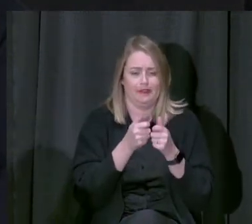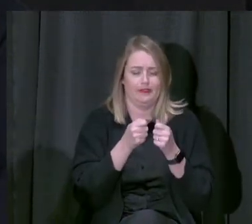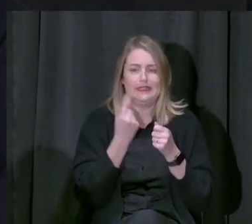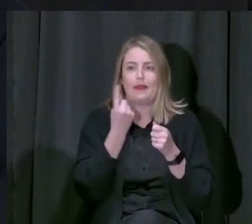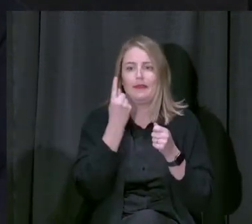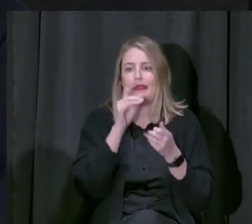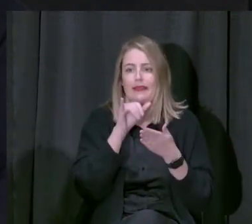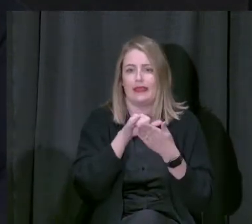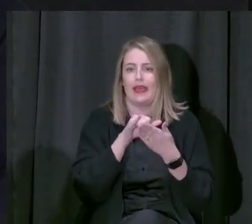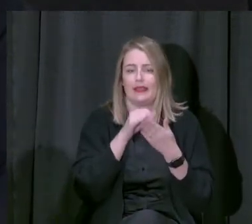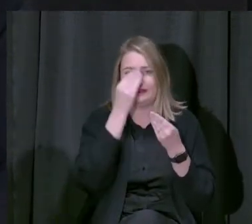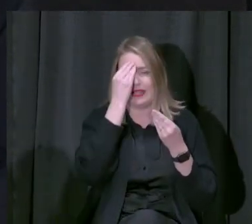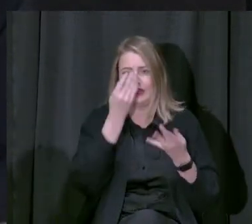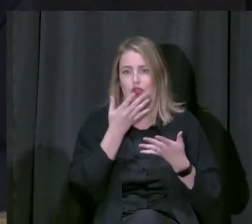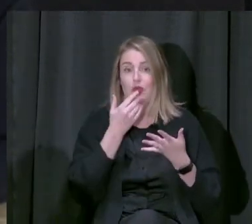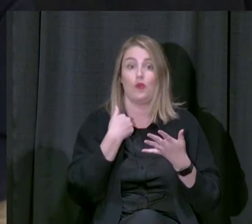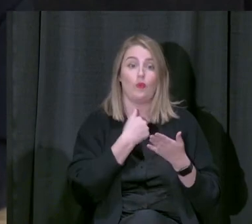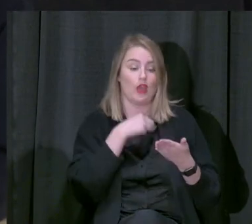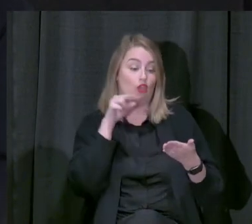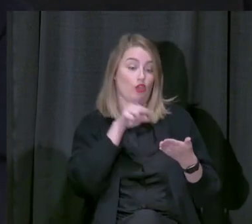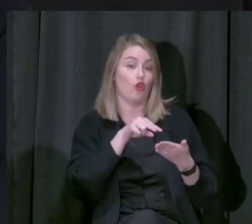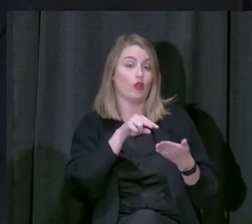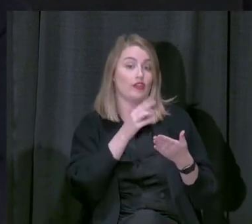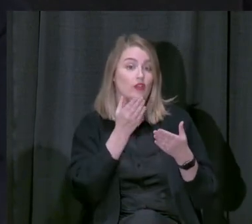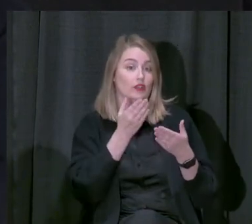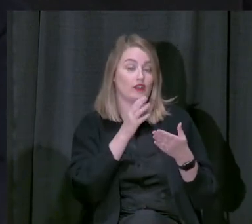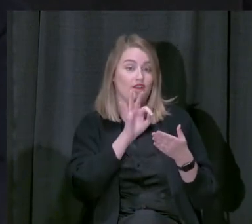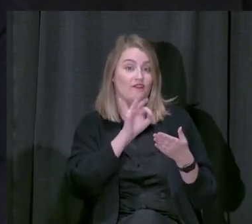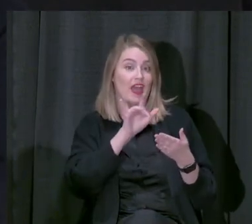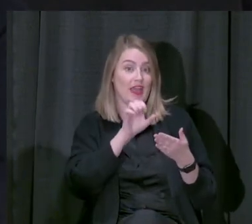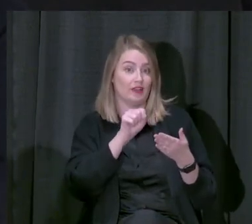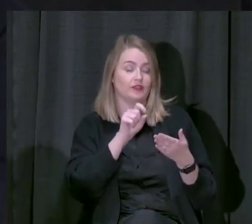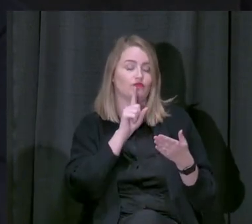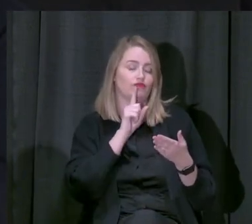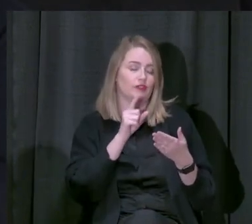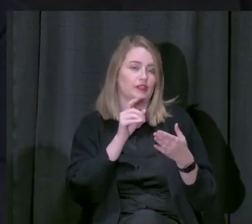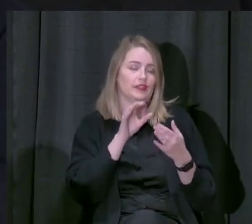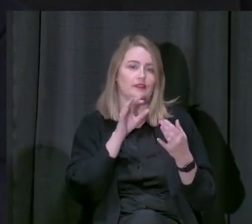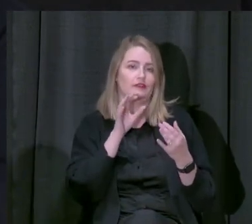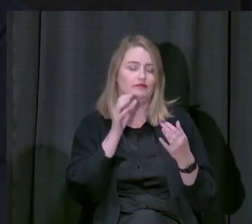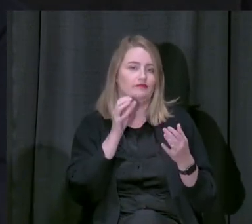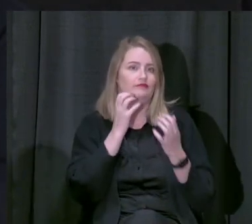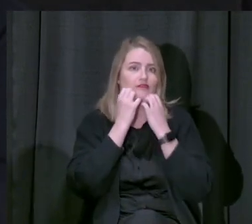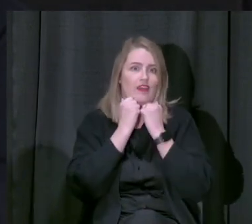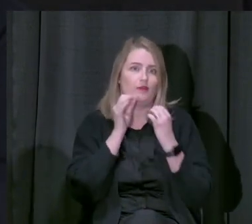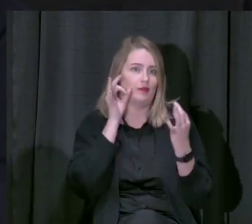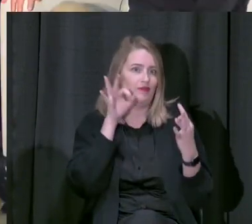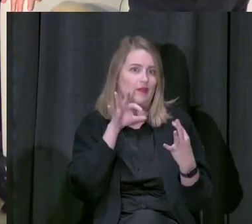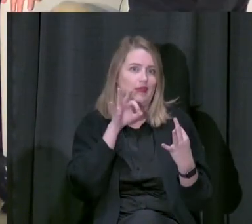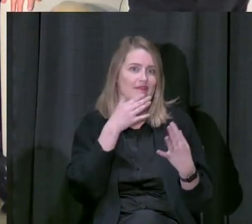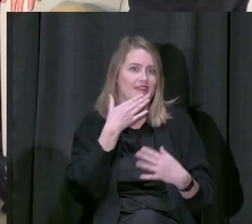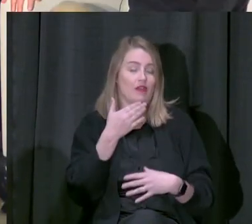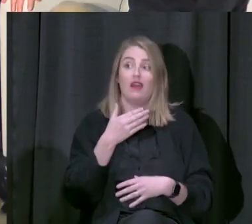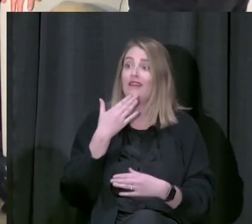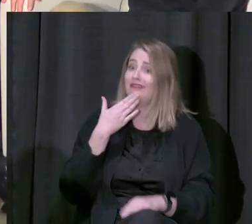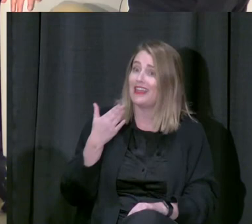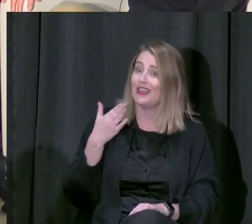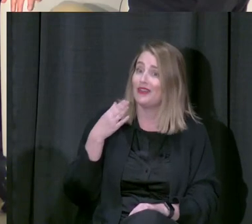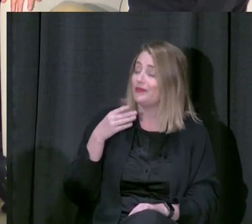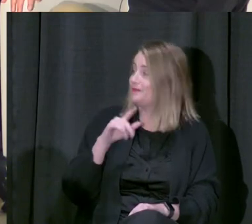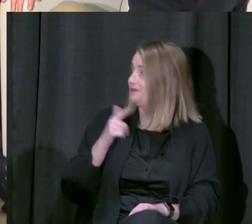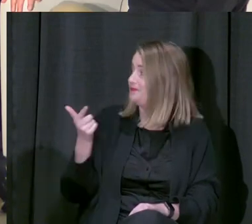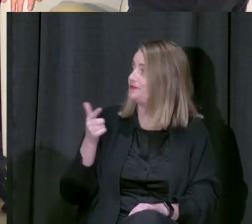so that, because we look at those log files and that feedback is really valuable. Yeah, thank you. Really encourage